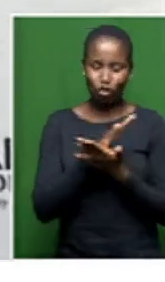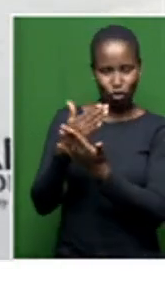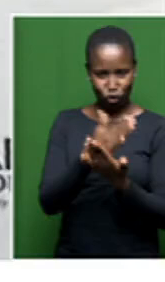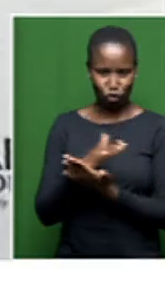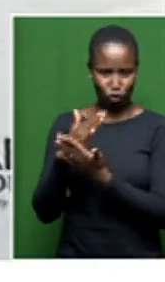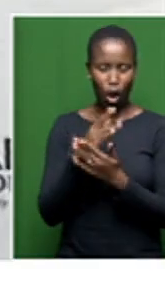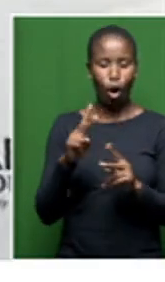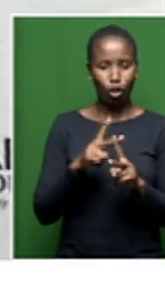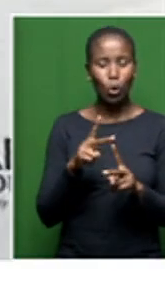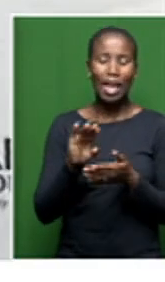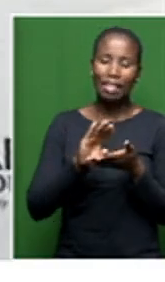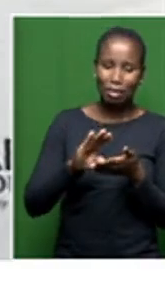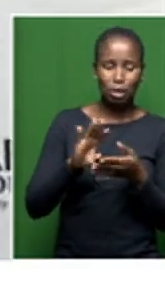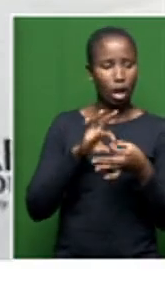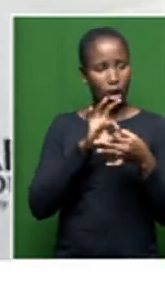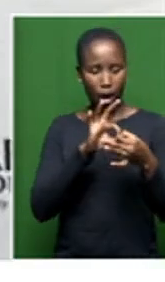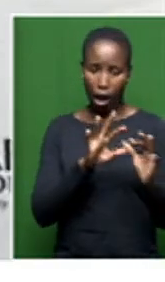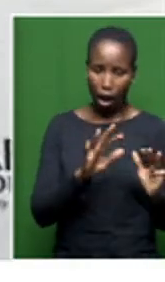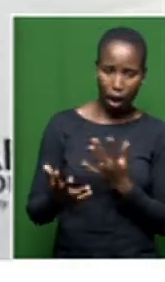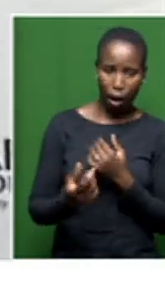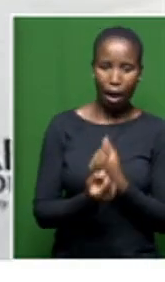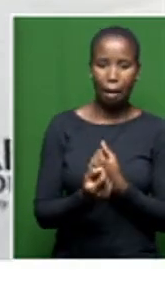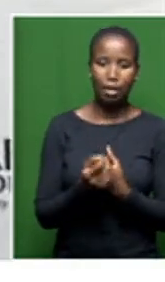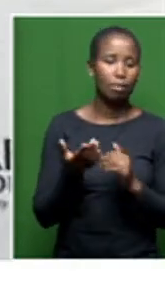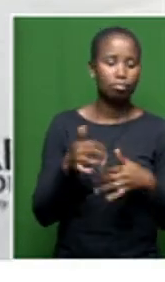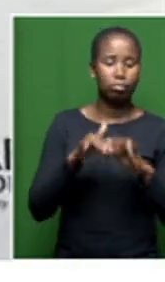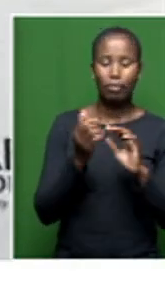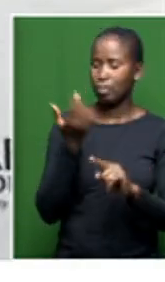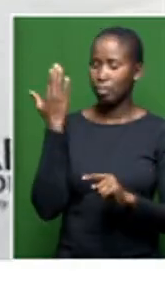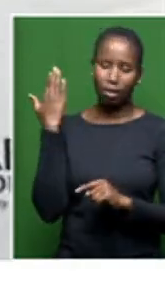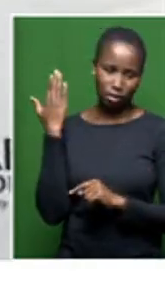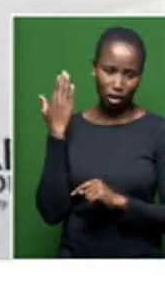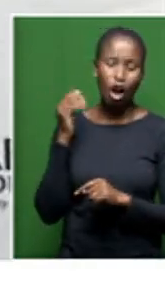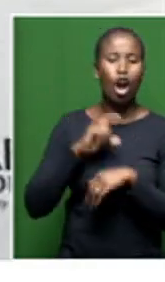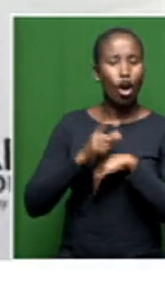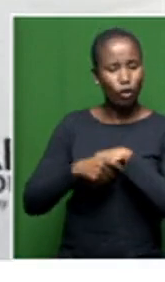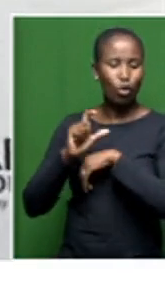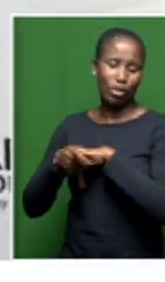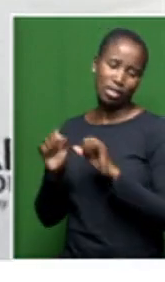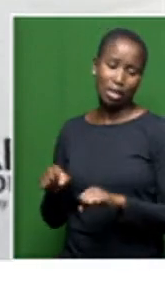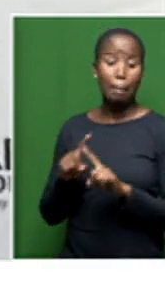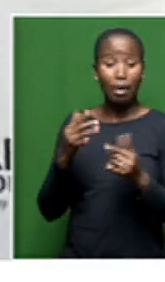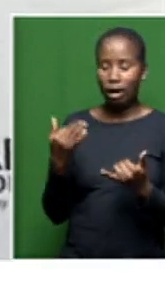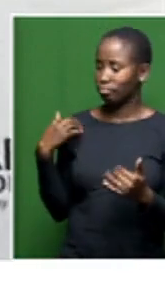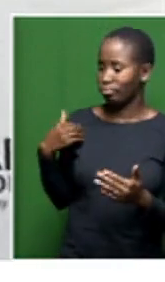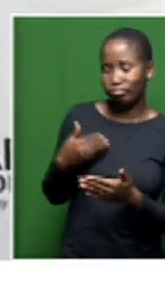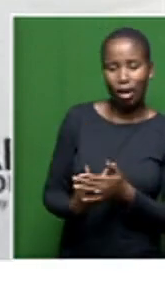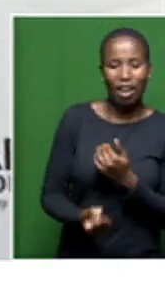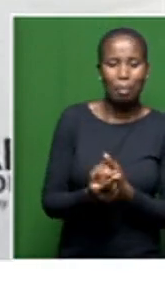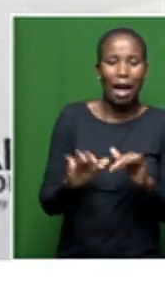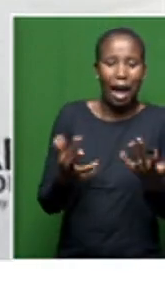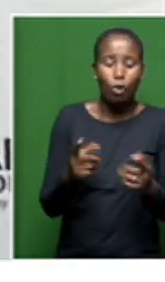the investment commitments that it has made in the past, in past conferences, how those are going, and also